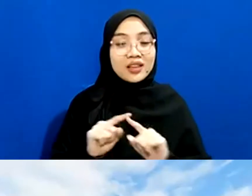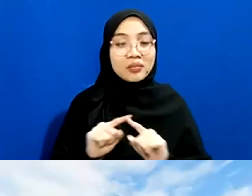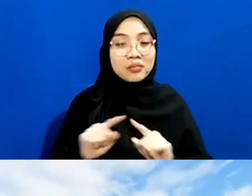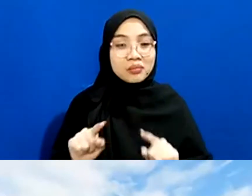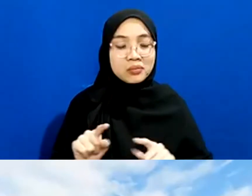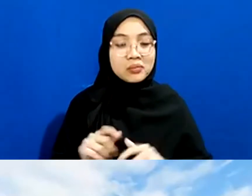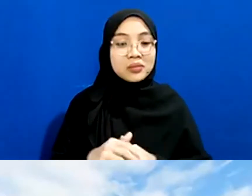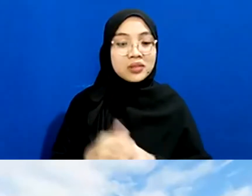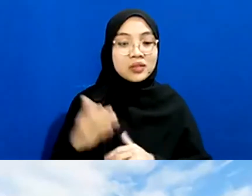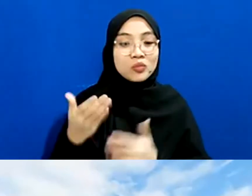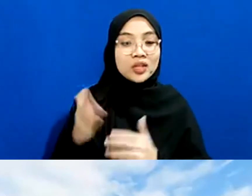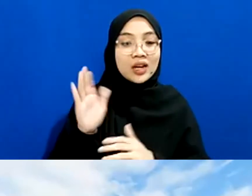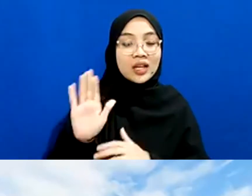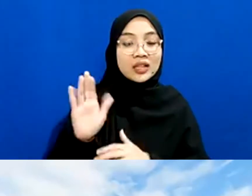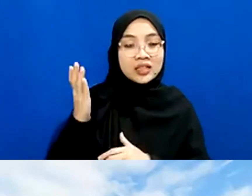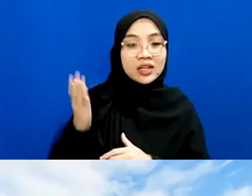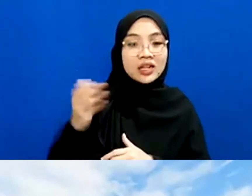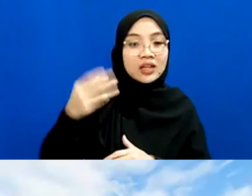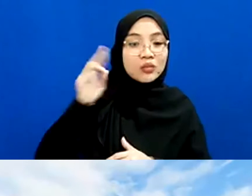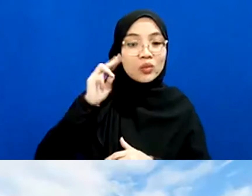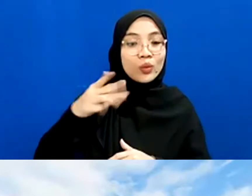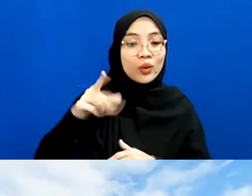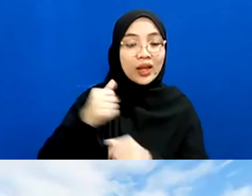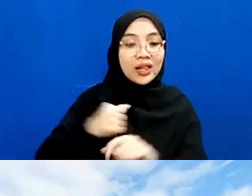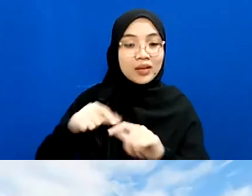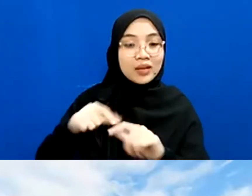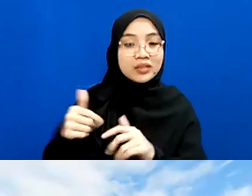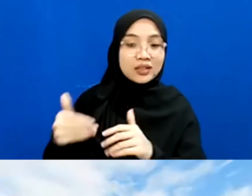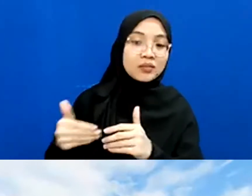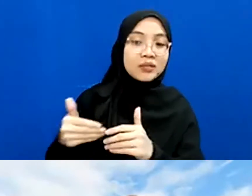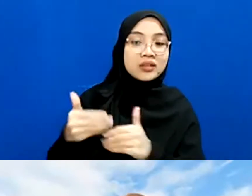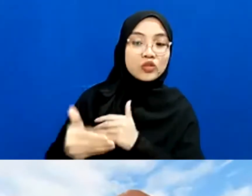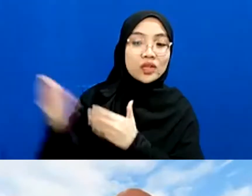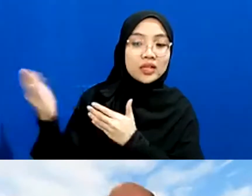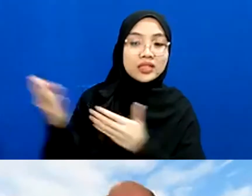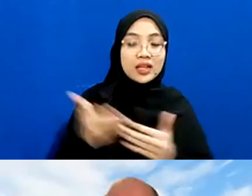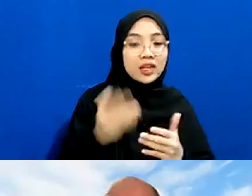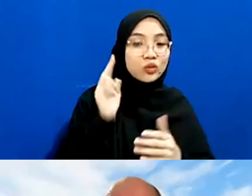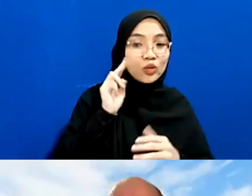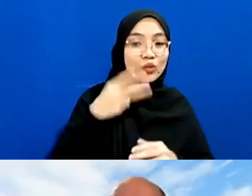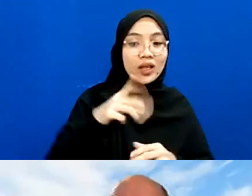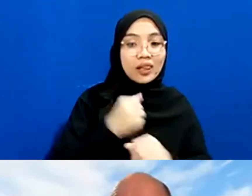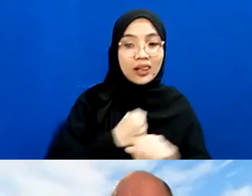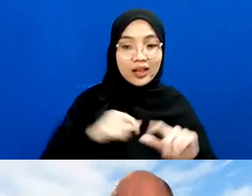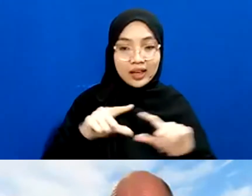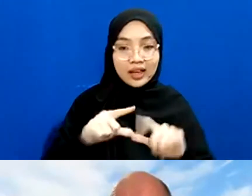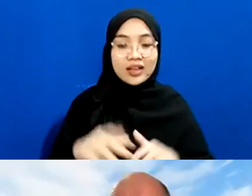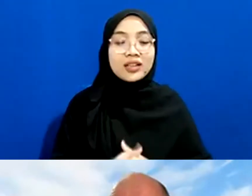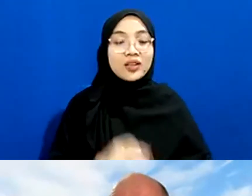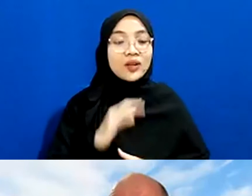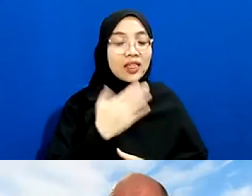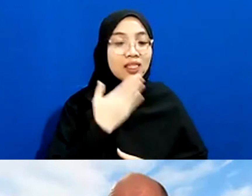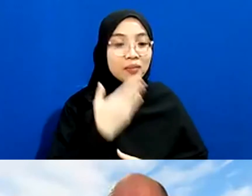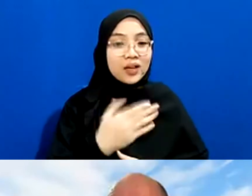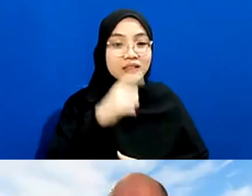Bailka to say something to close this. Thank you. Yeah, thank you so much,